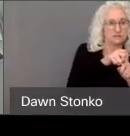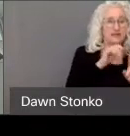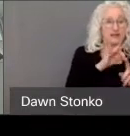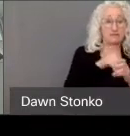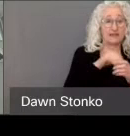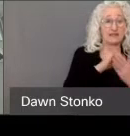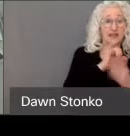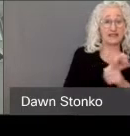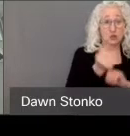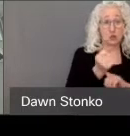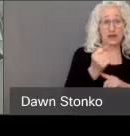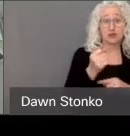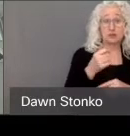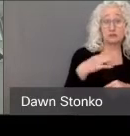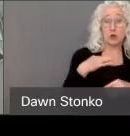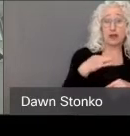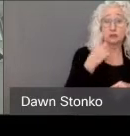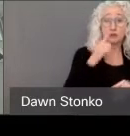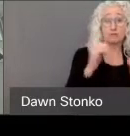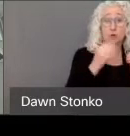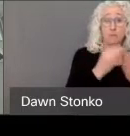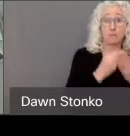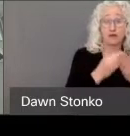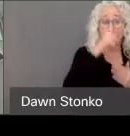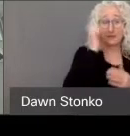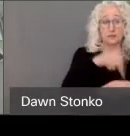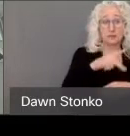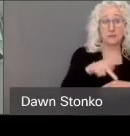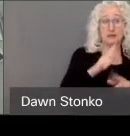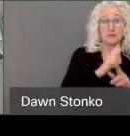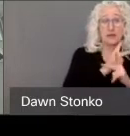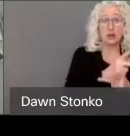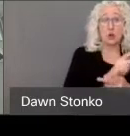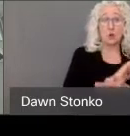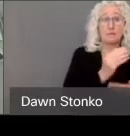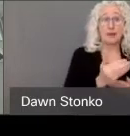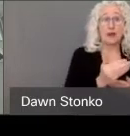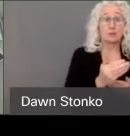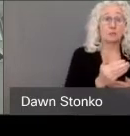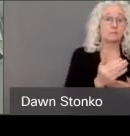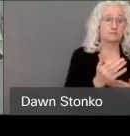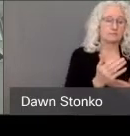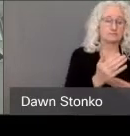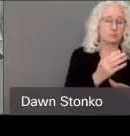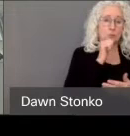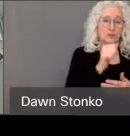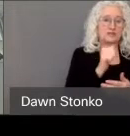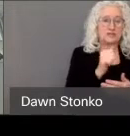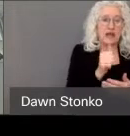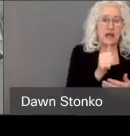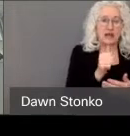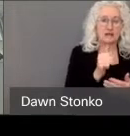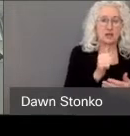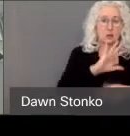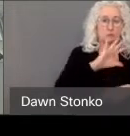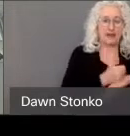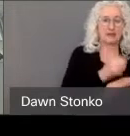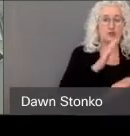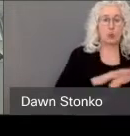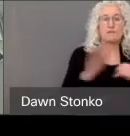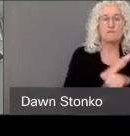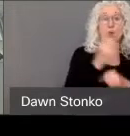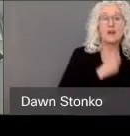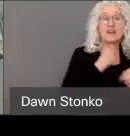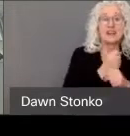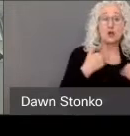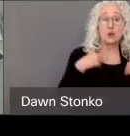more money because your PPP loan amount was based on not a full year, you have the opportunity to go back and increase